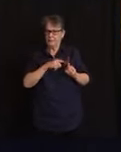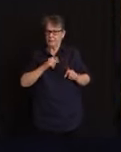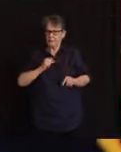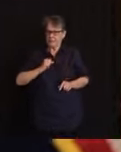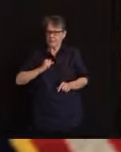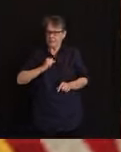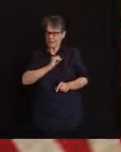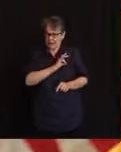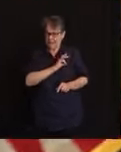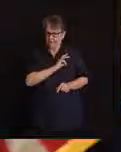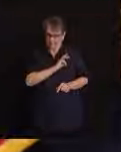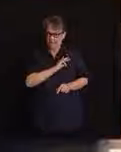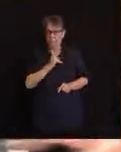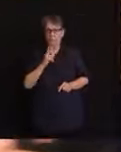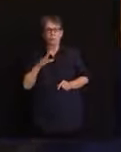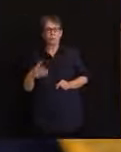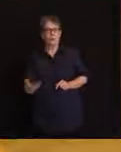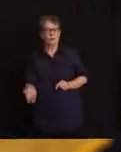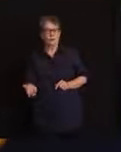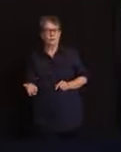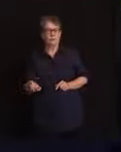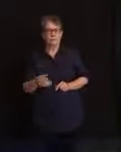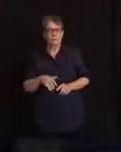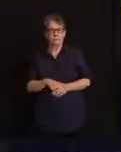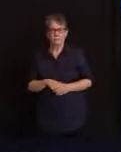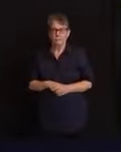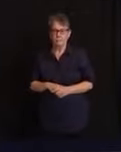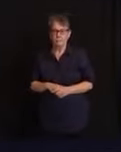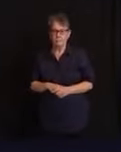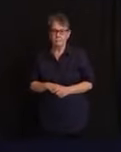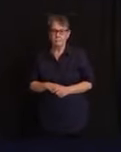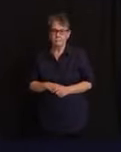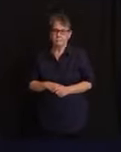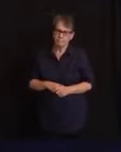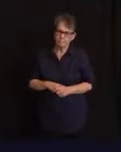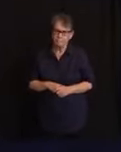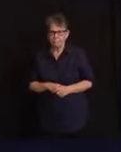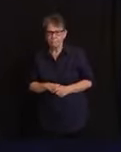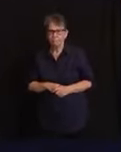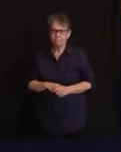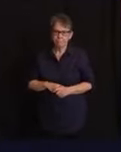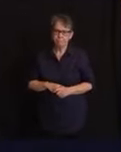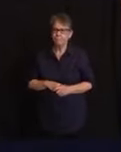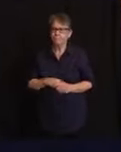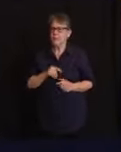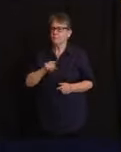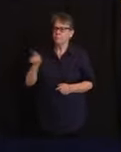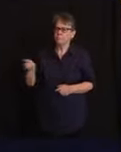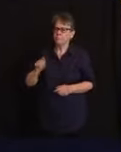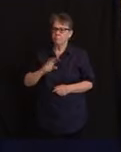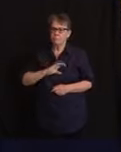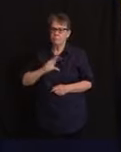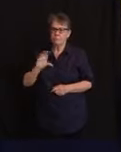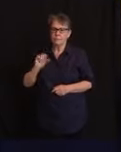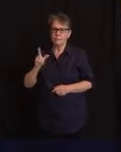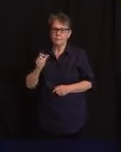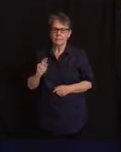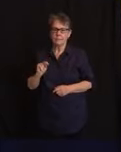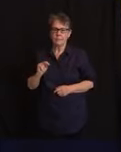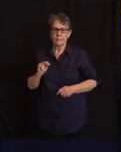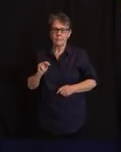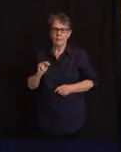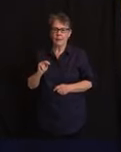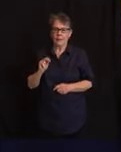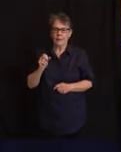in the retail section? Sure. We did, as recently as yesterday, there was a subject in Pleasantville that was cited on Saturday, cited